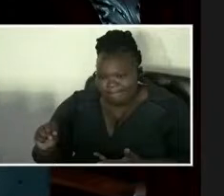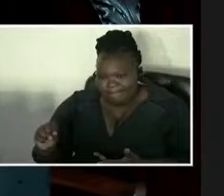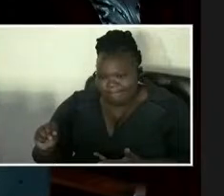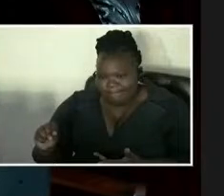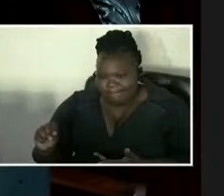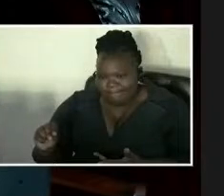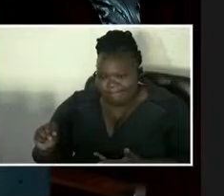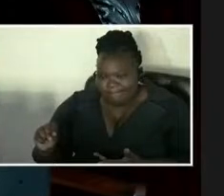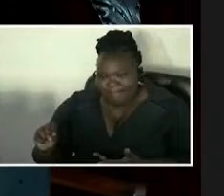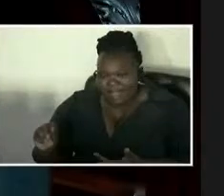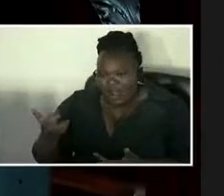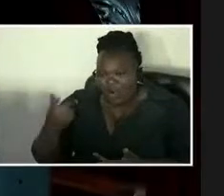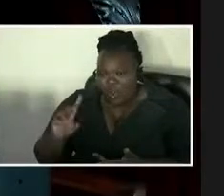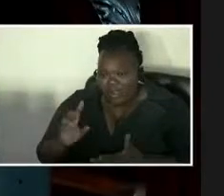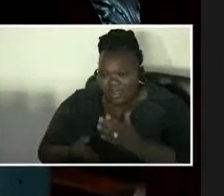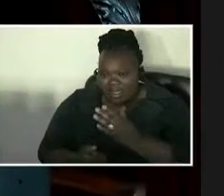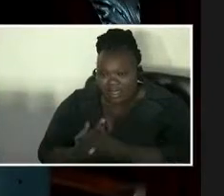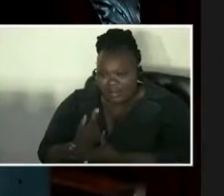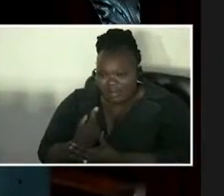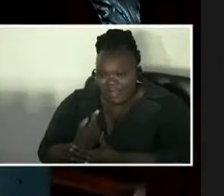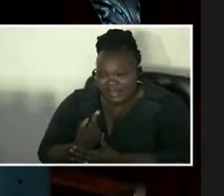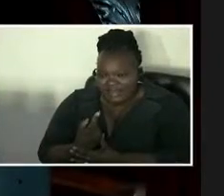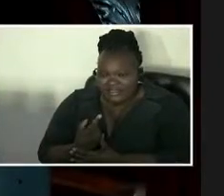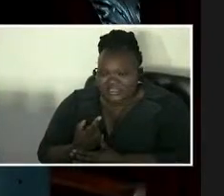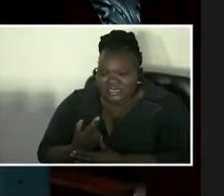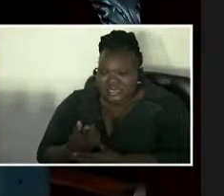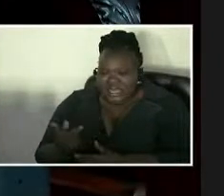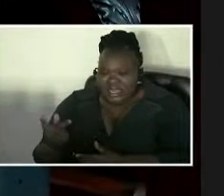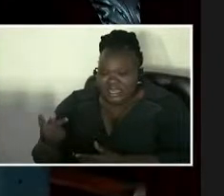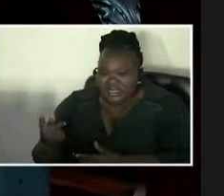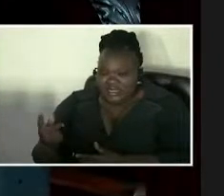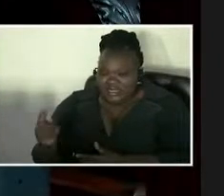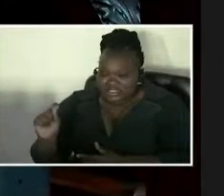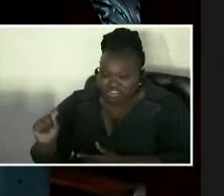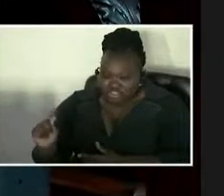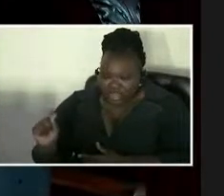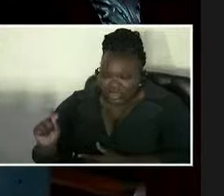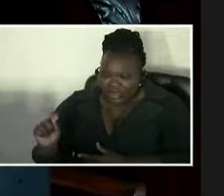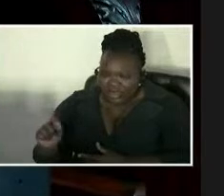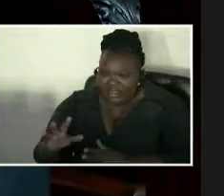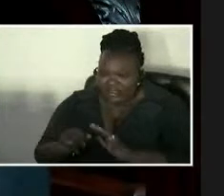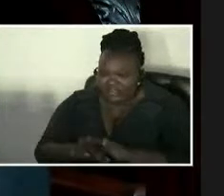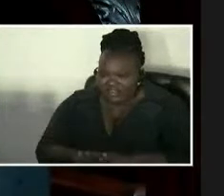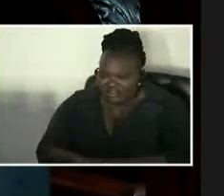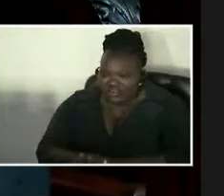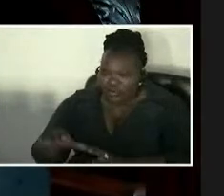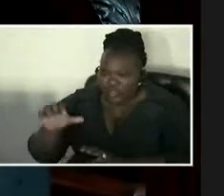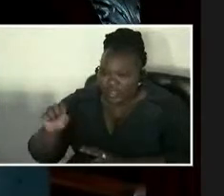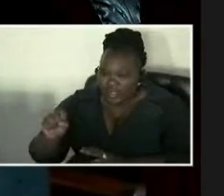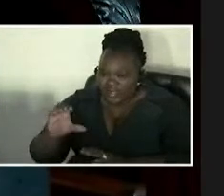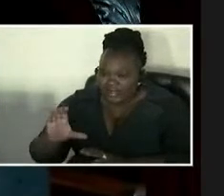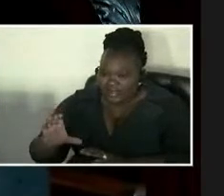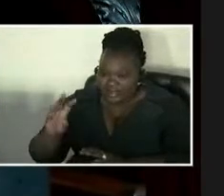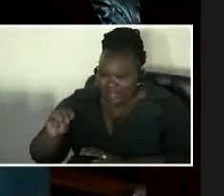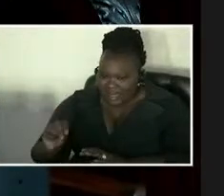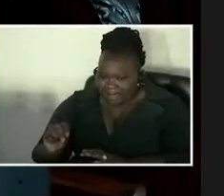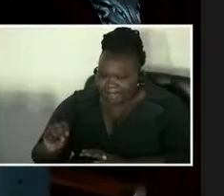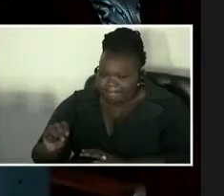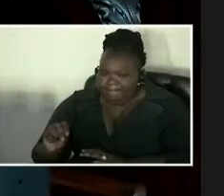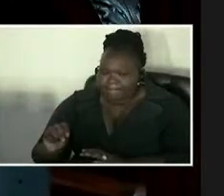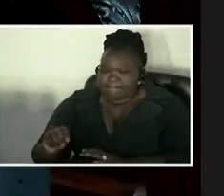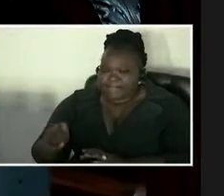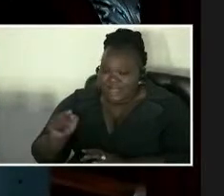the what has happened to the treasury intervention into the sem these